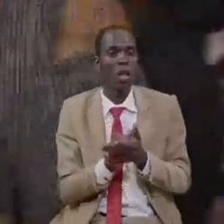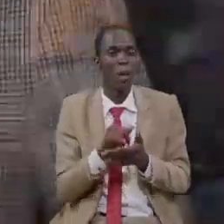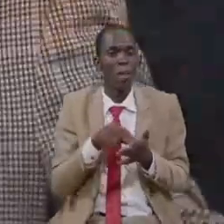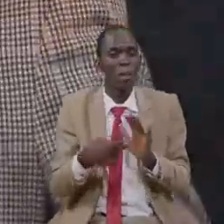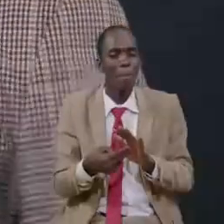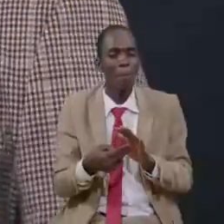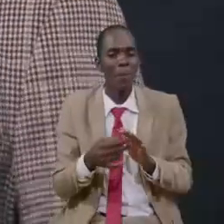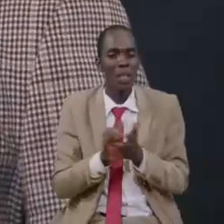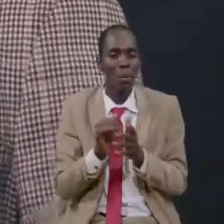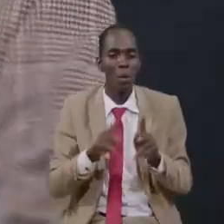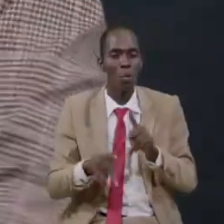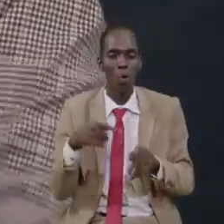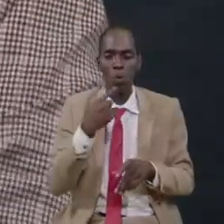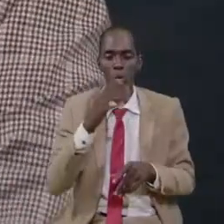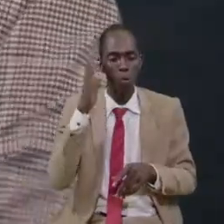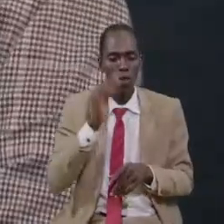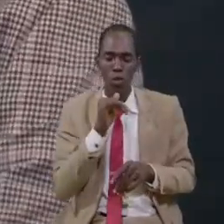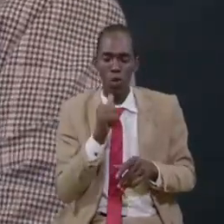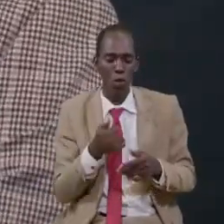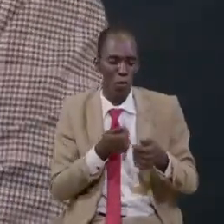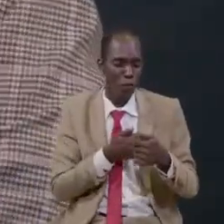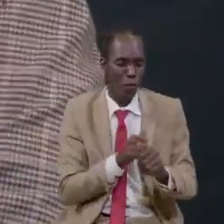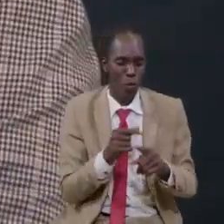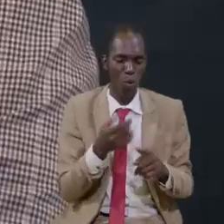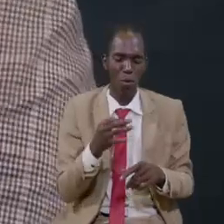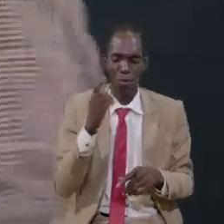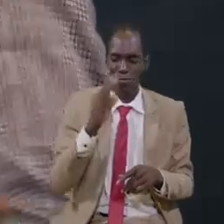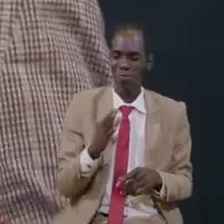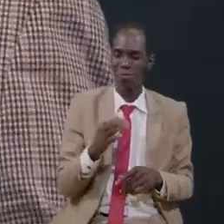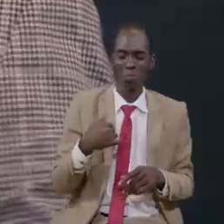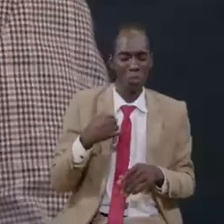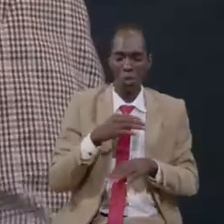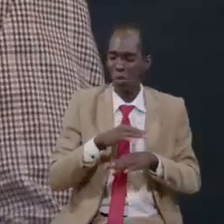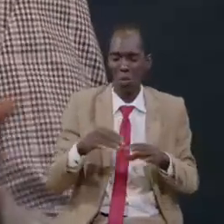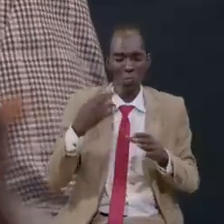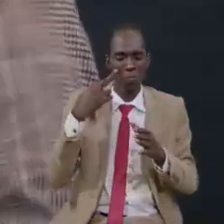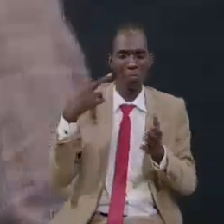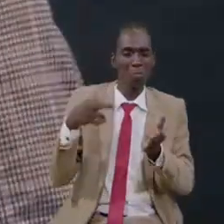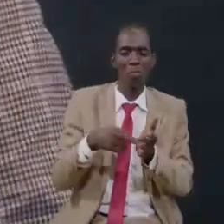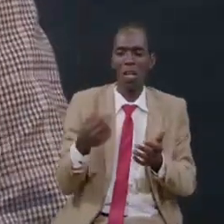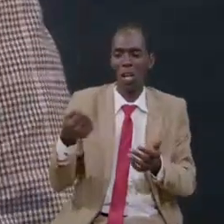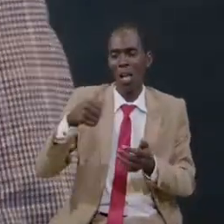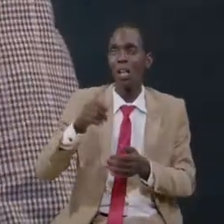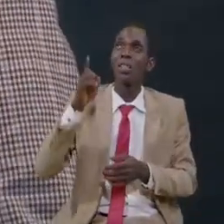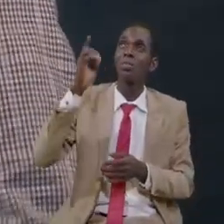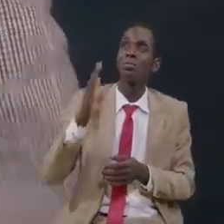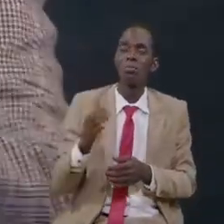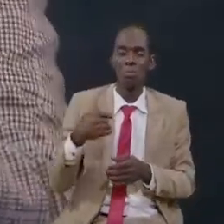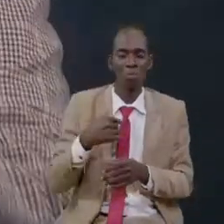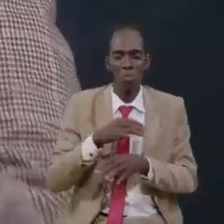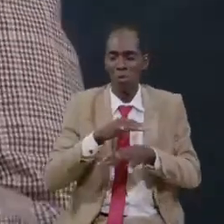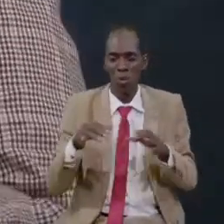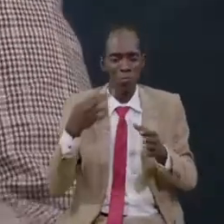God and they say no, they don't recognize any God. They don't recognize the lordship of God,